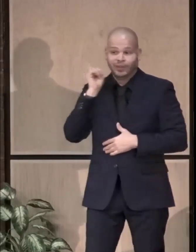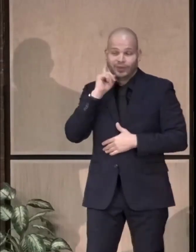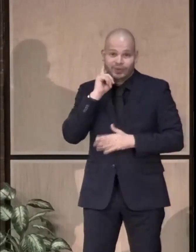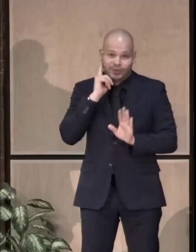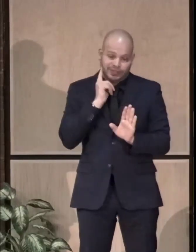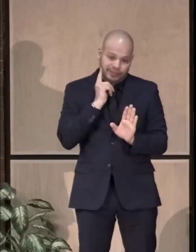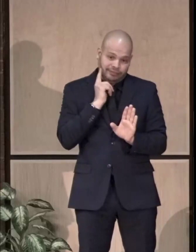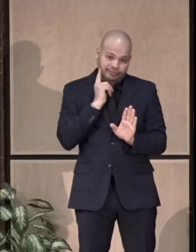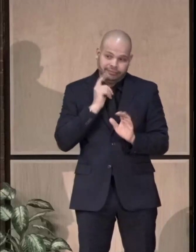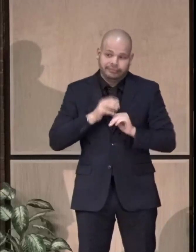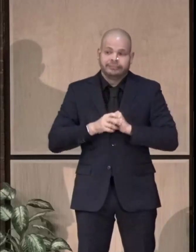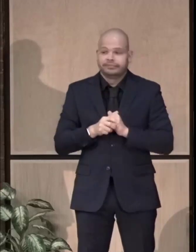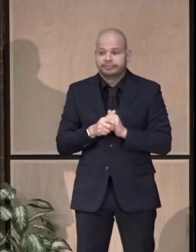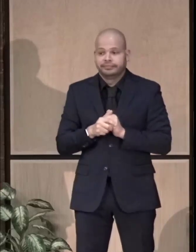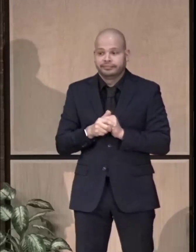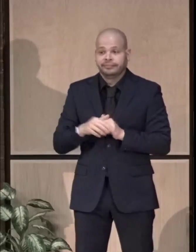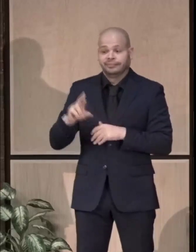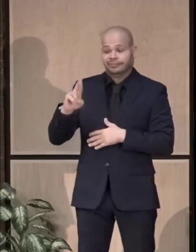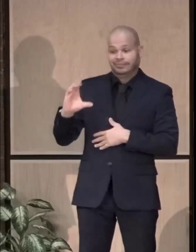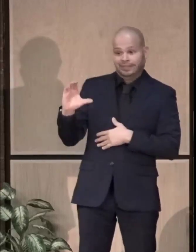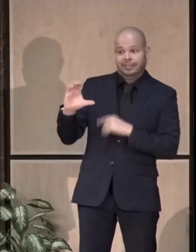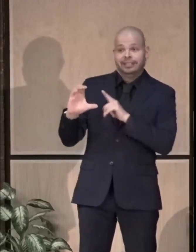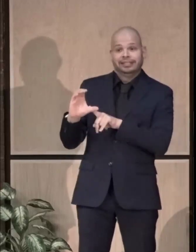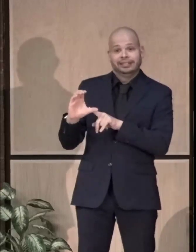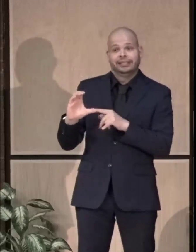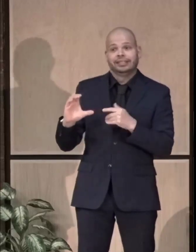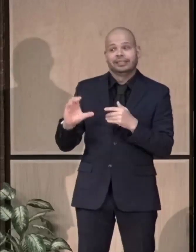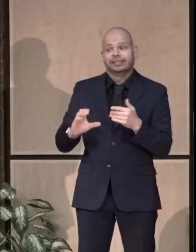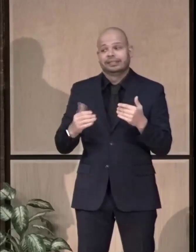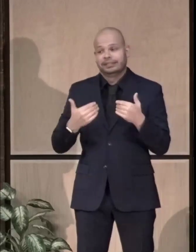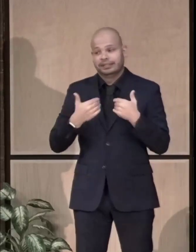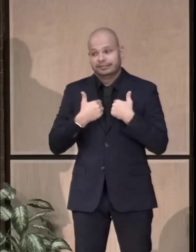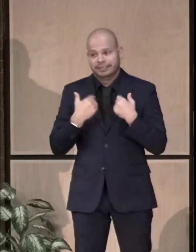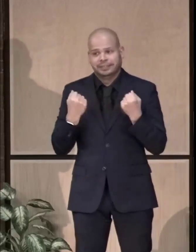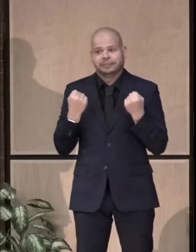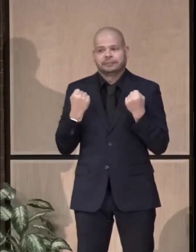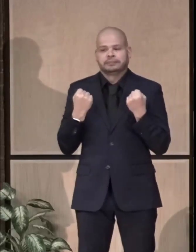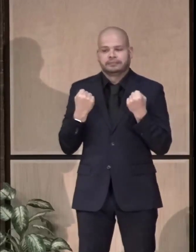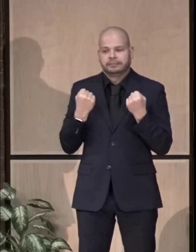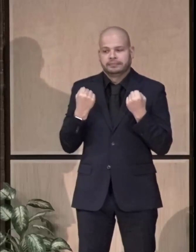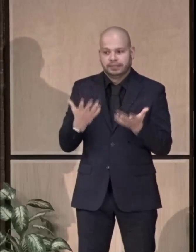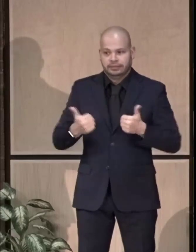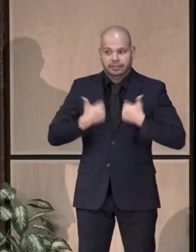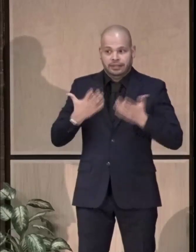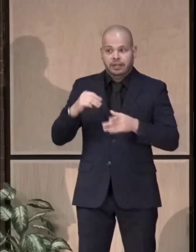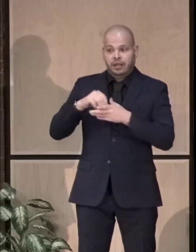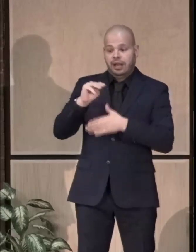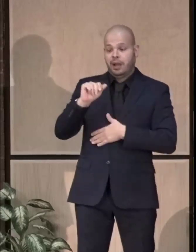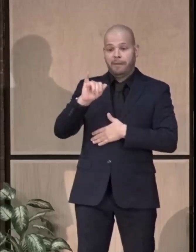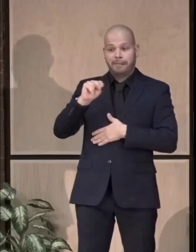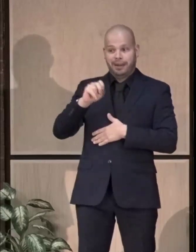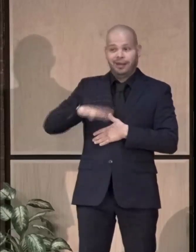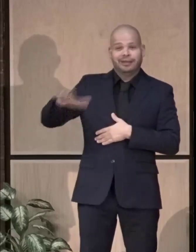Card had, like probably many residents of Maine, that he did own firearms at home. I